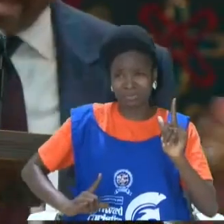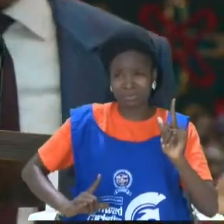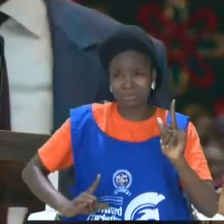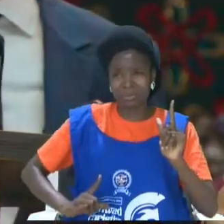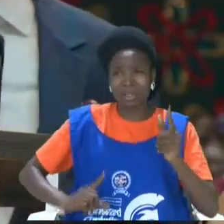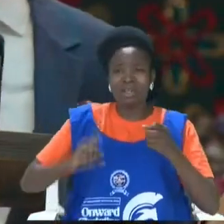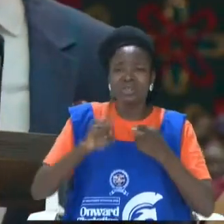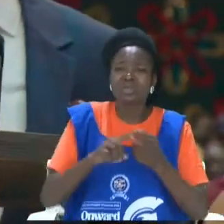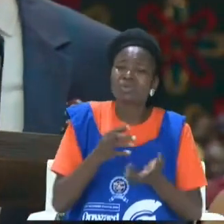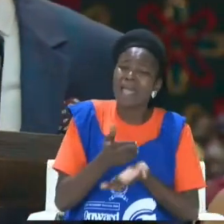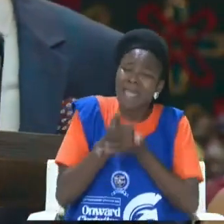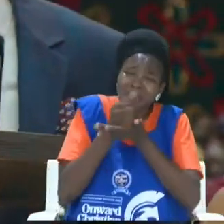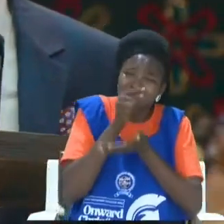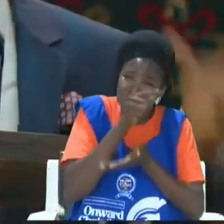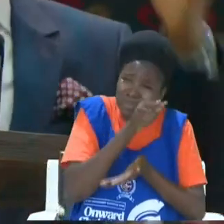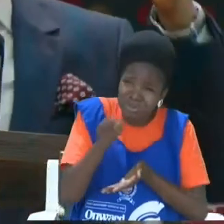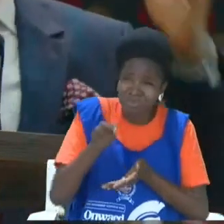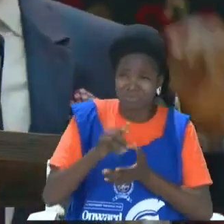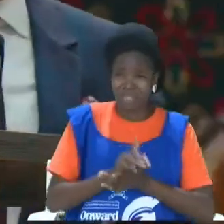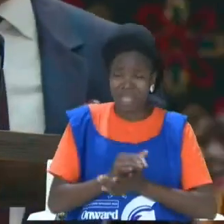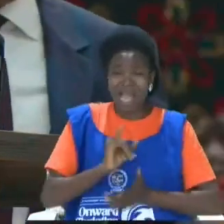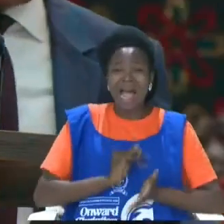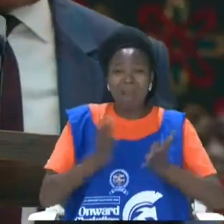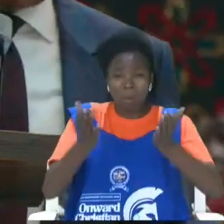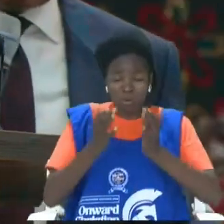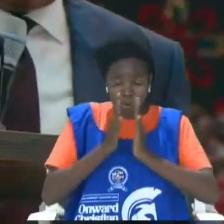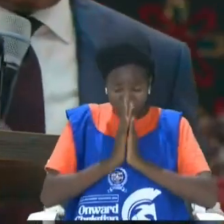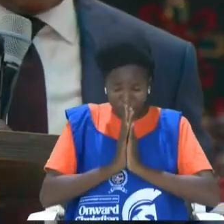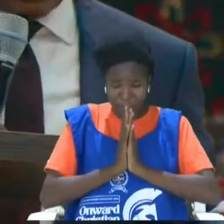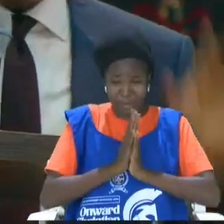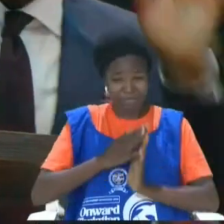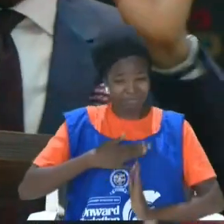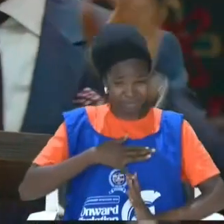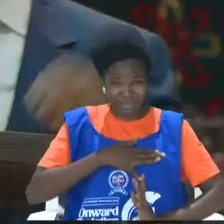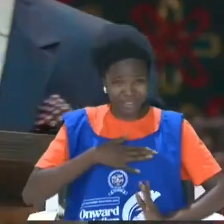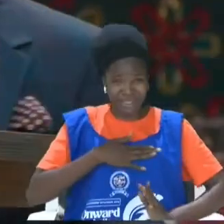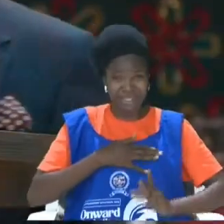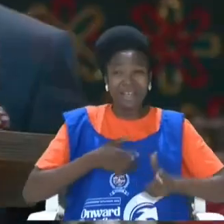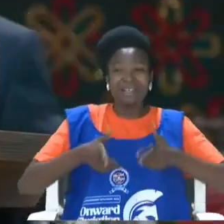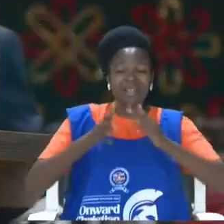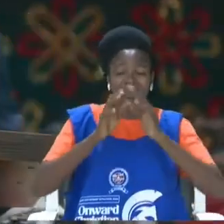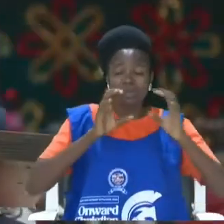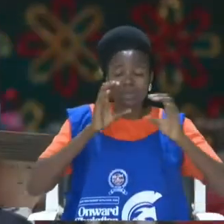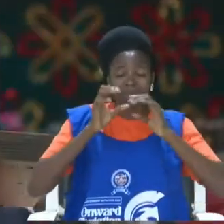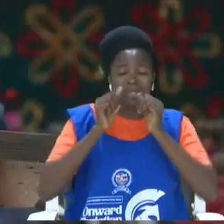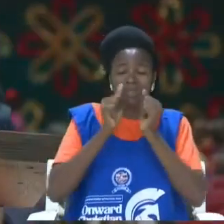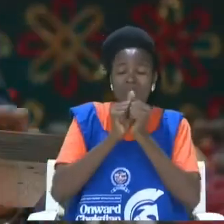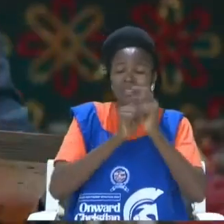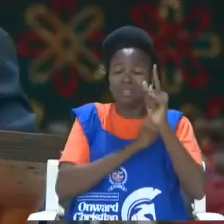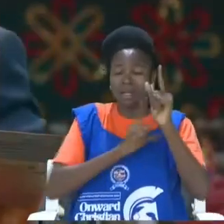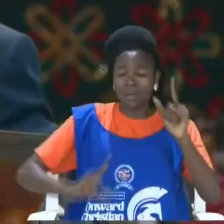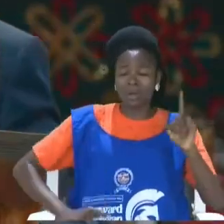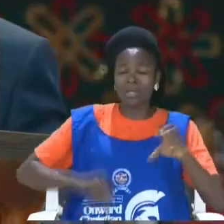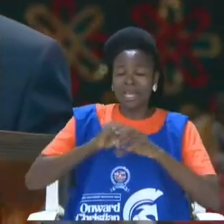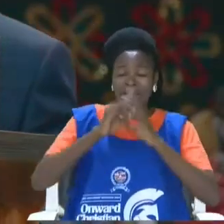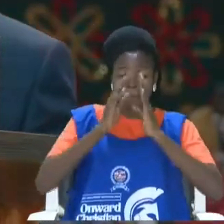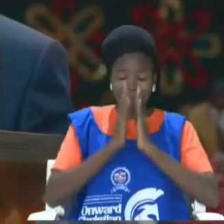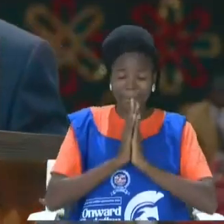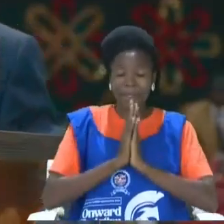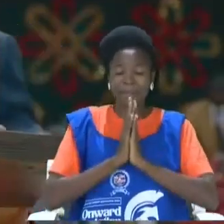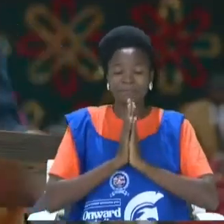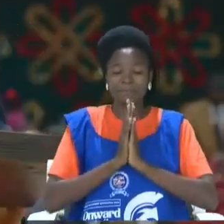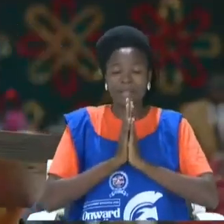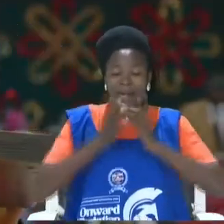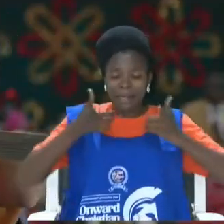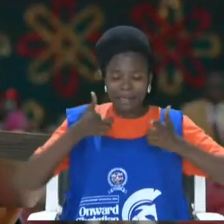to help you. I want us to pray, please. Let us talk to the Lord in prayer.